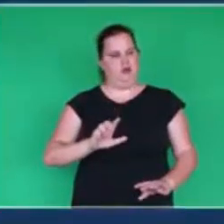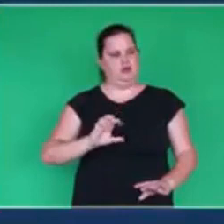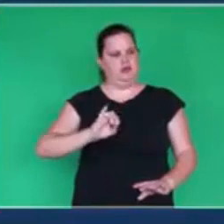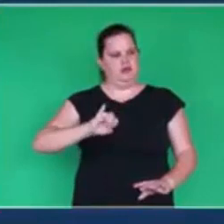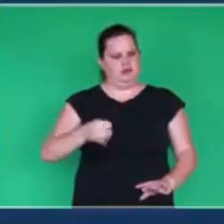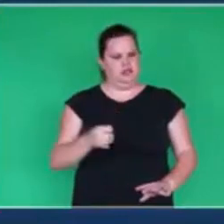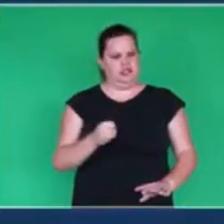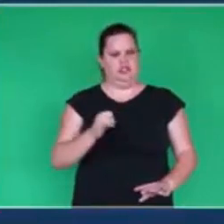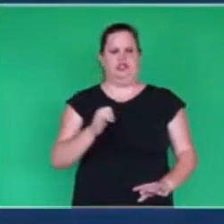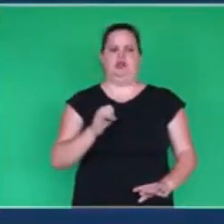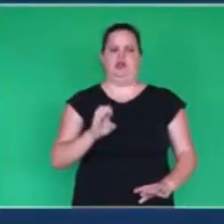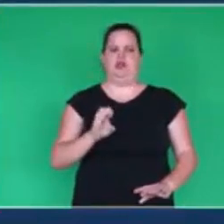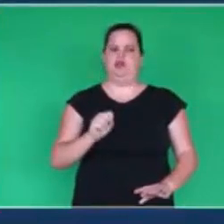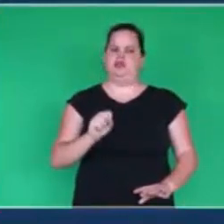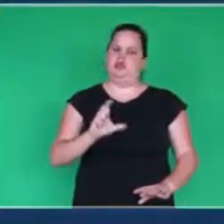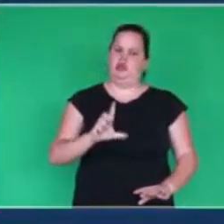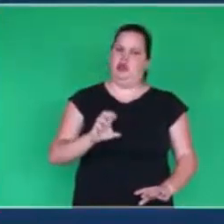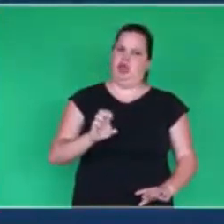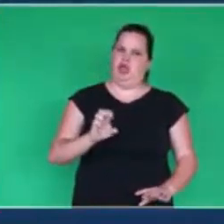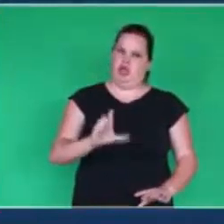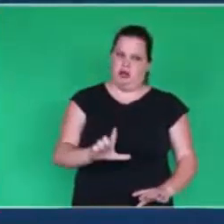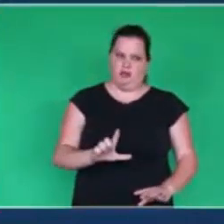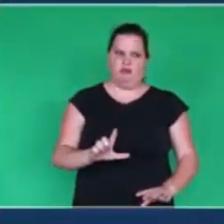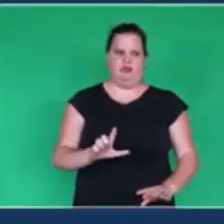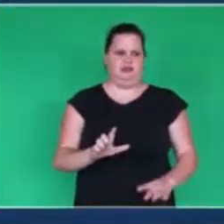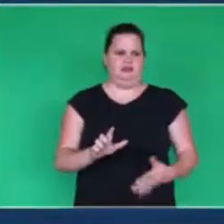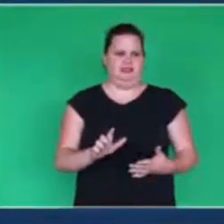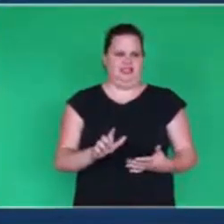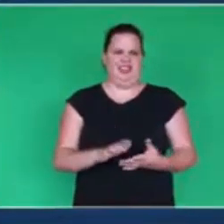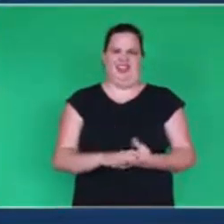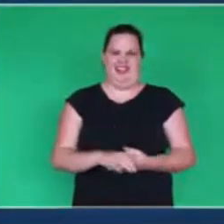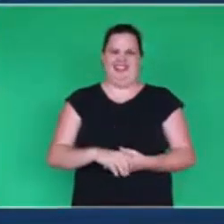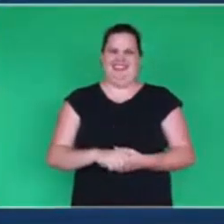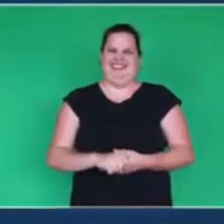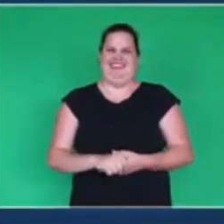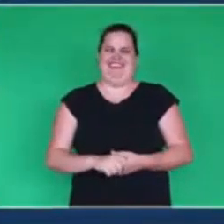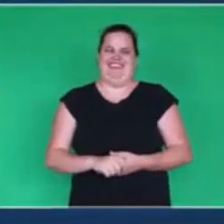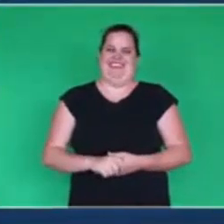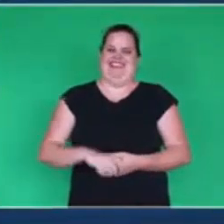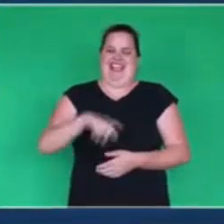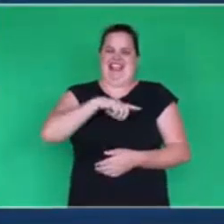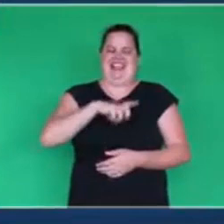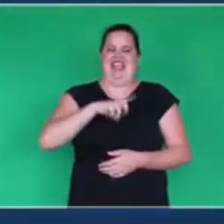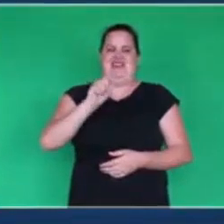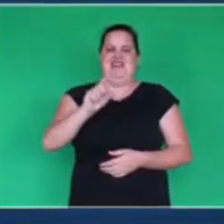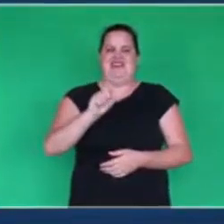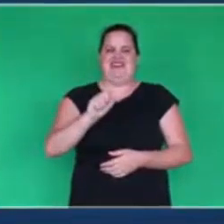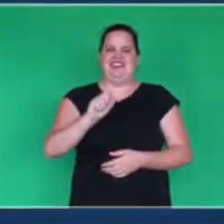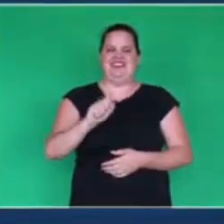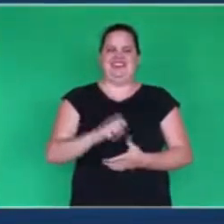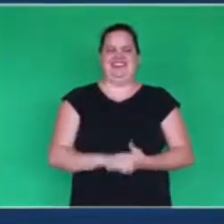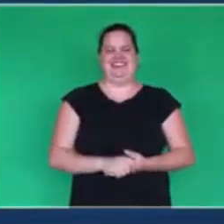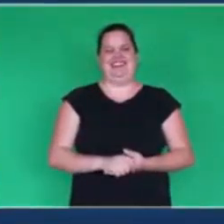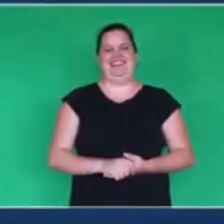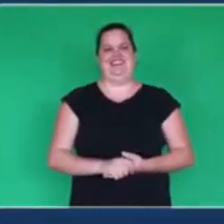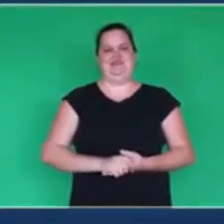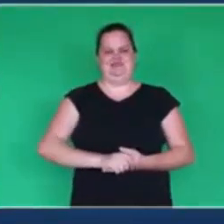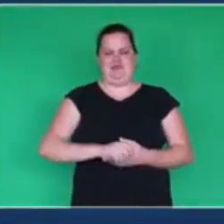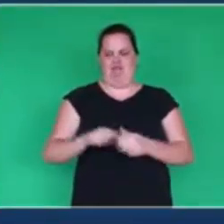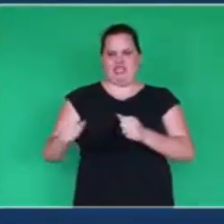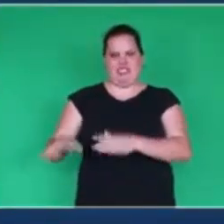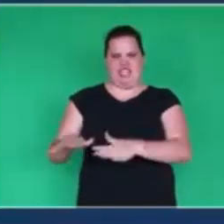do they want that? The throne, this is a throne in which they want to govern the whole world.